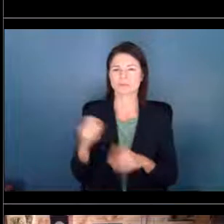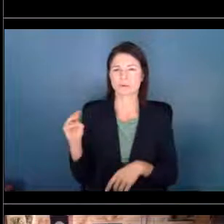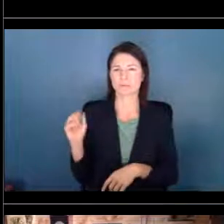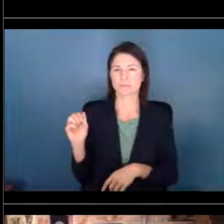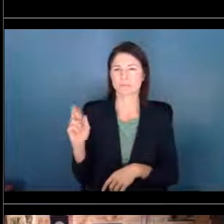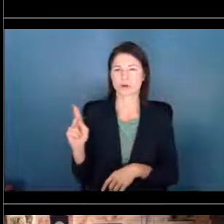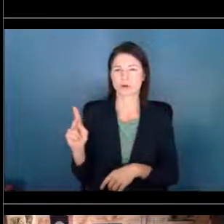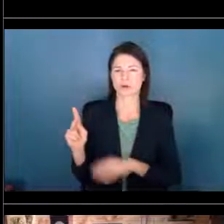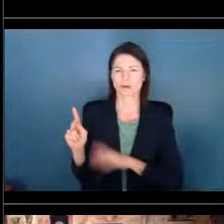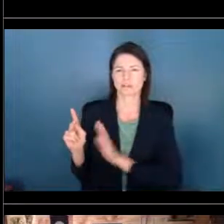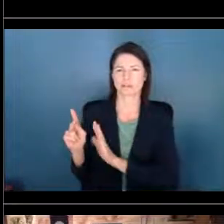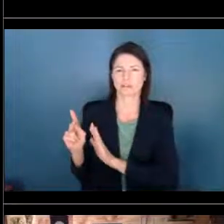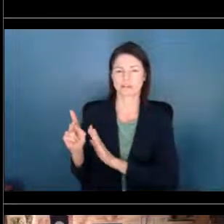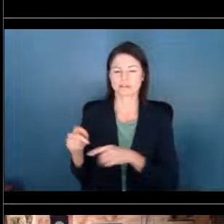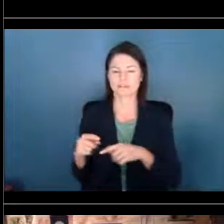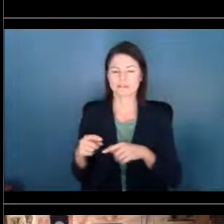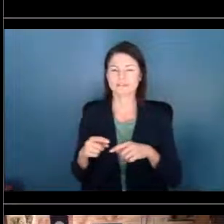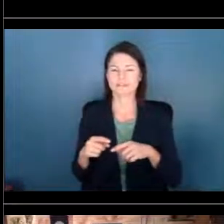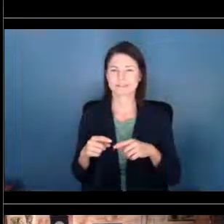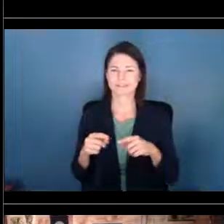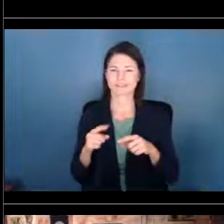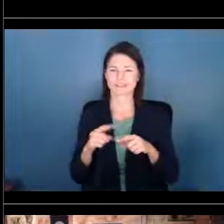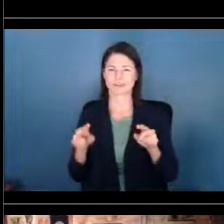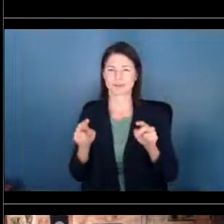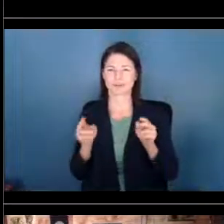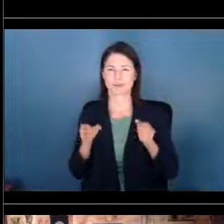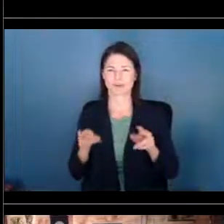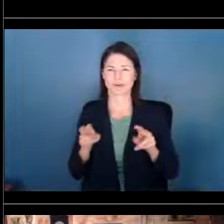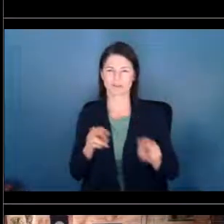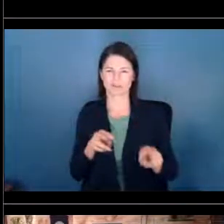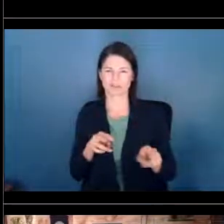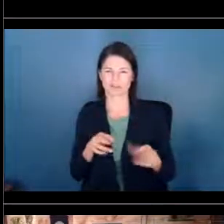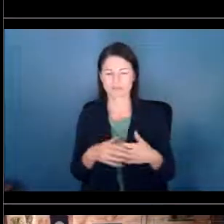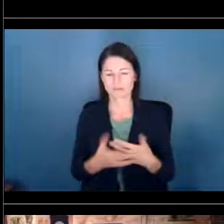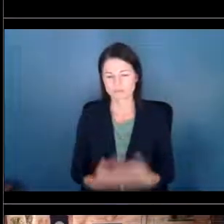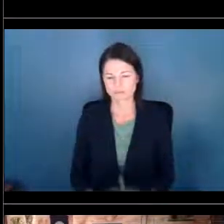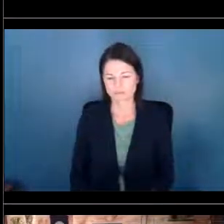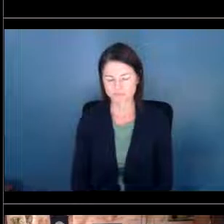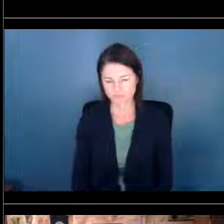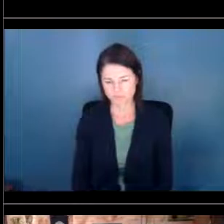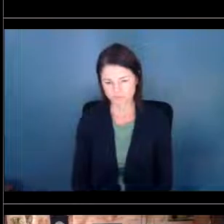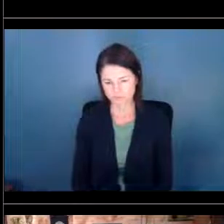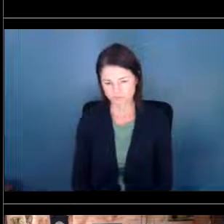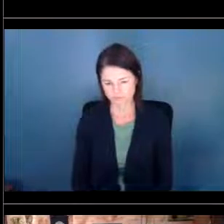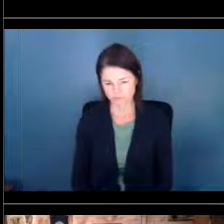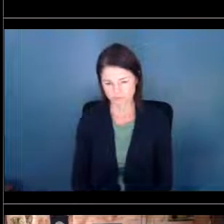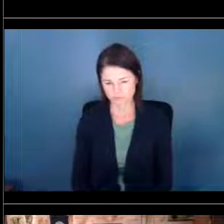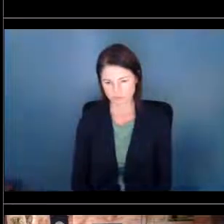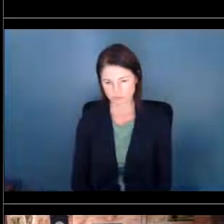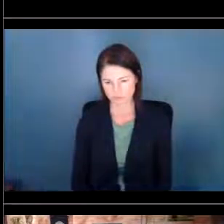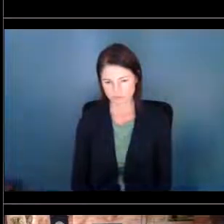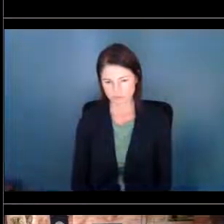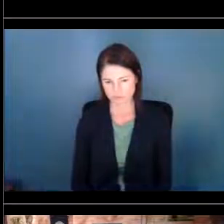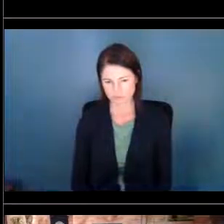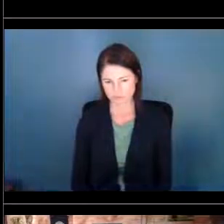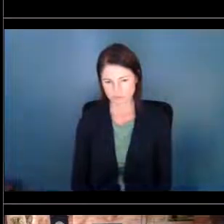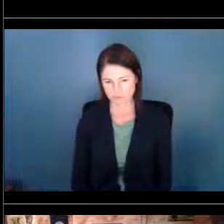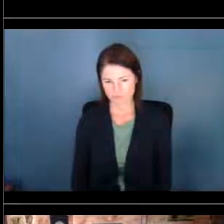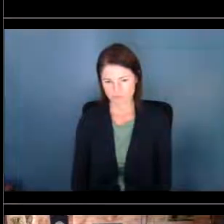format. Again, the bang for the buck here is very, very strong, where the FAA basically pays a little